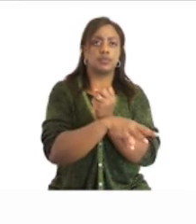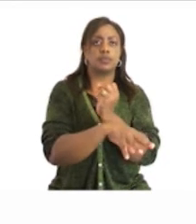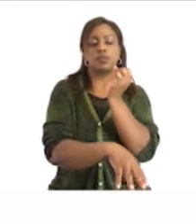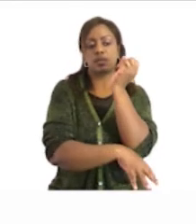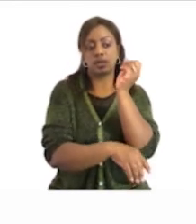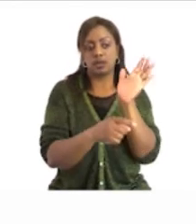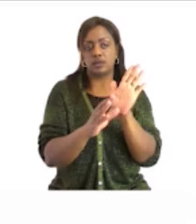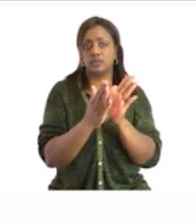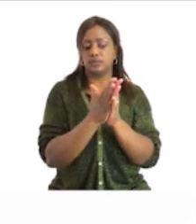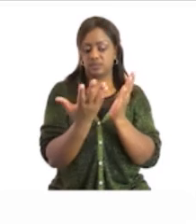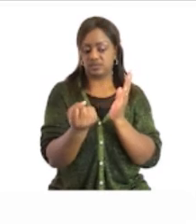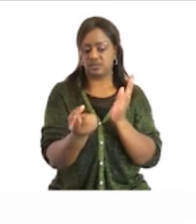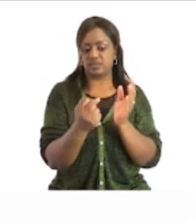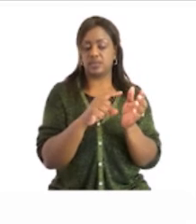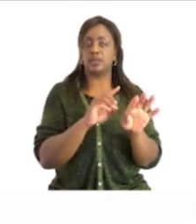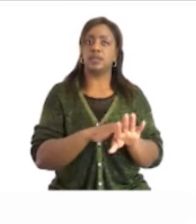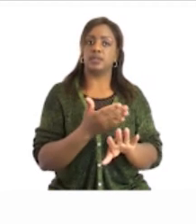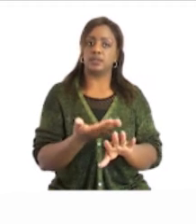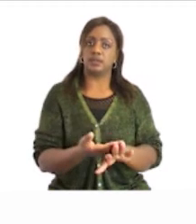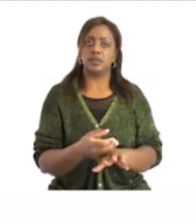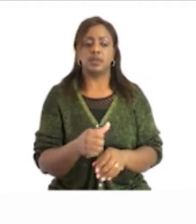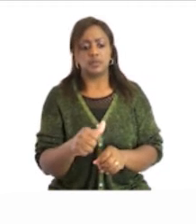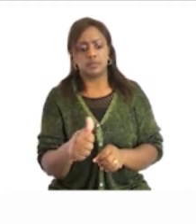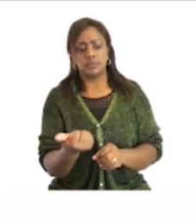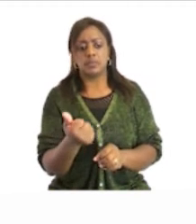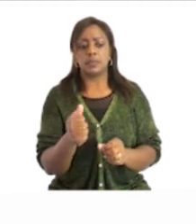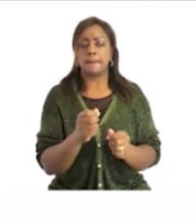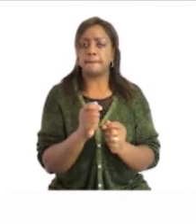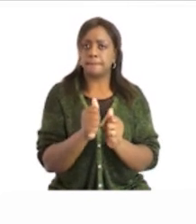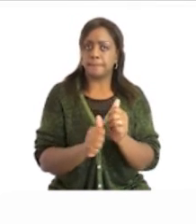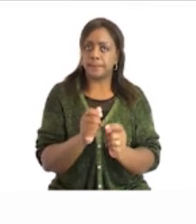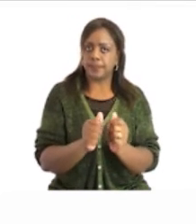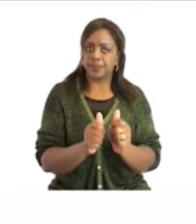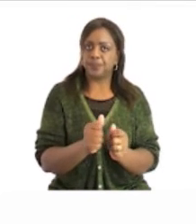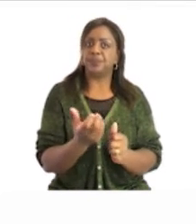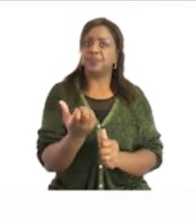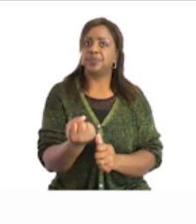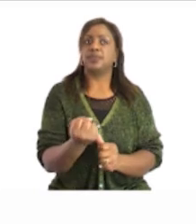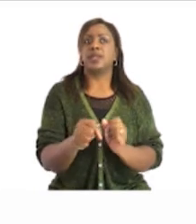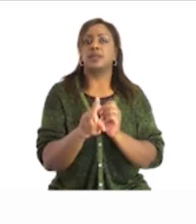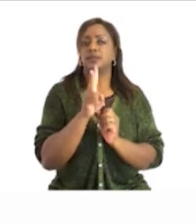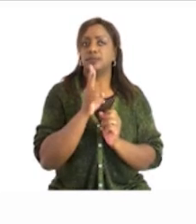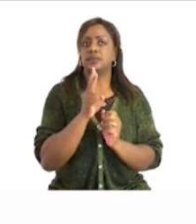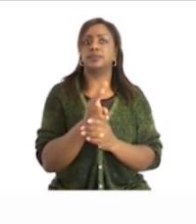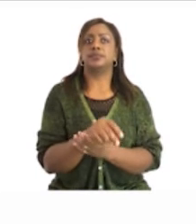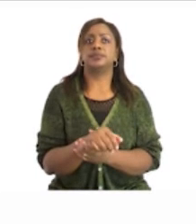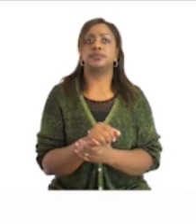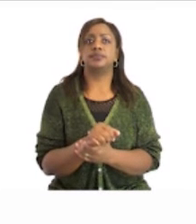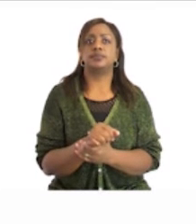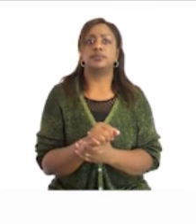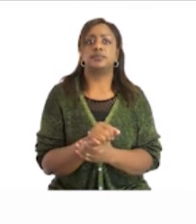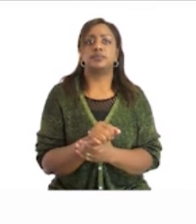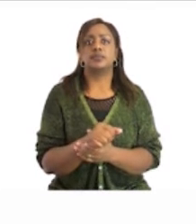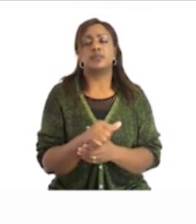find vitamins in meat and in dairy products, such like milk and cheese. There is even one